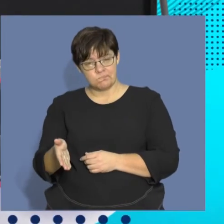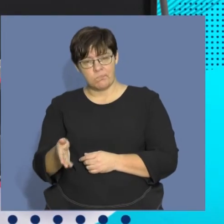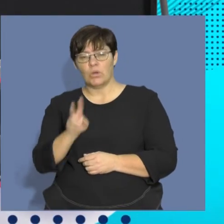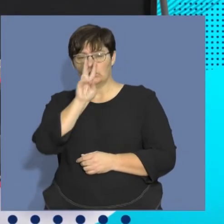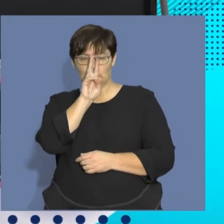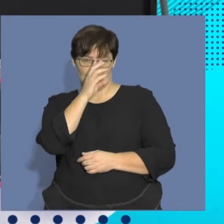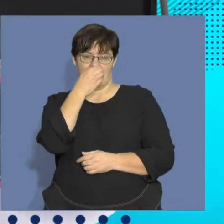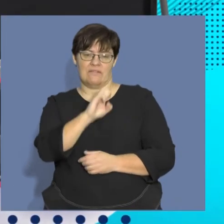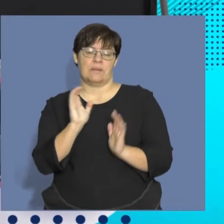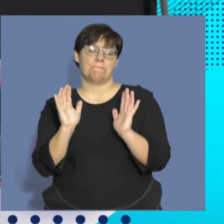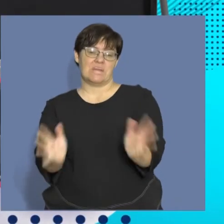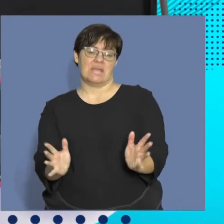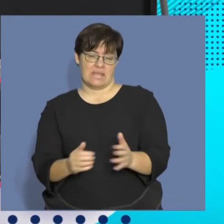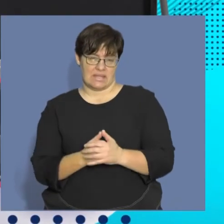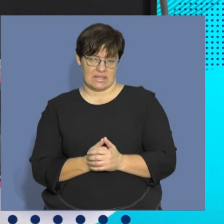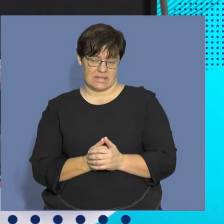is 2 elephants.